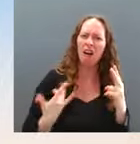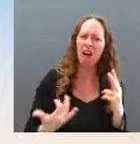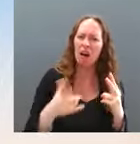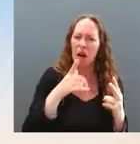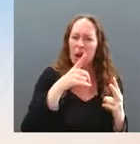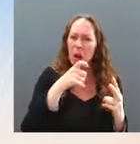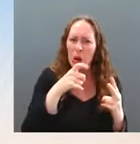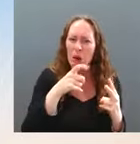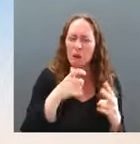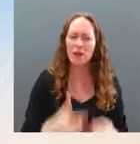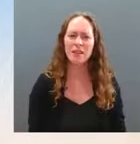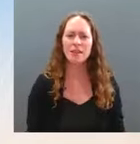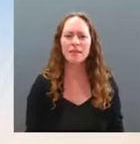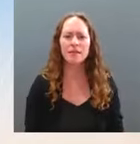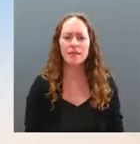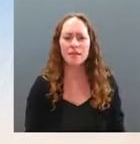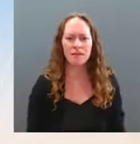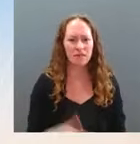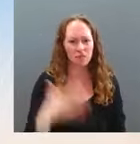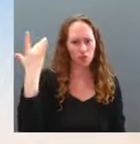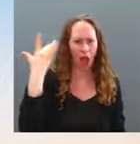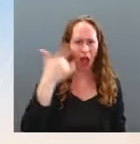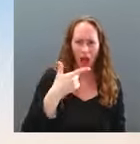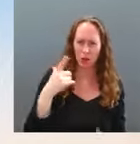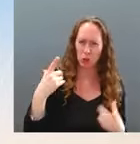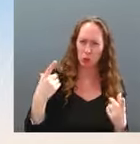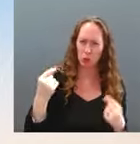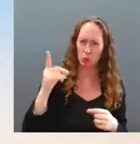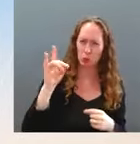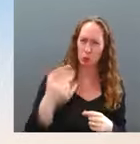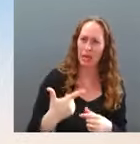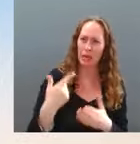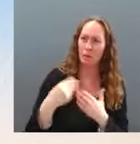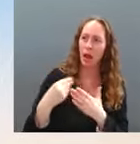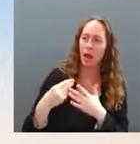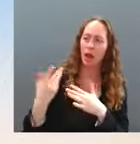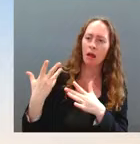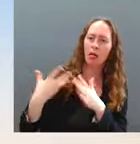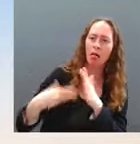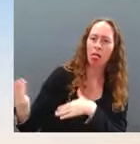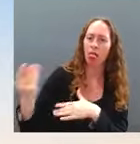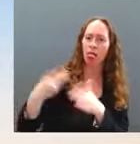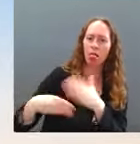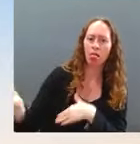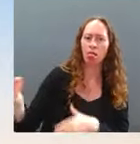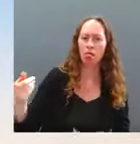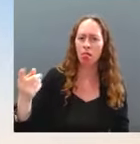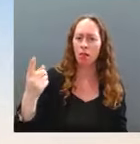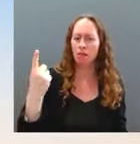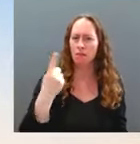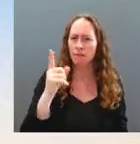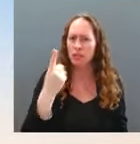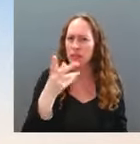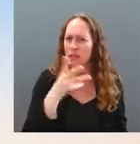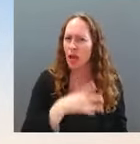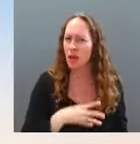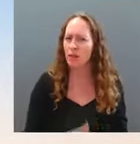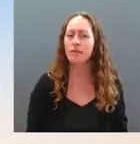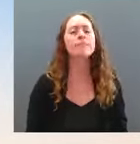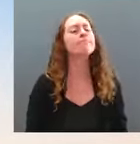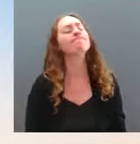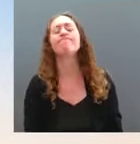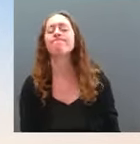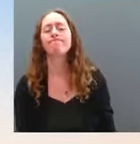for any further comment. Go ahead. Thanks, Jen. Back on COVID. It's pretty clear that vaccines and boosters are not going to prevent you